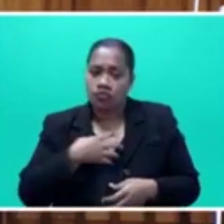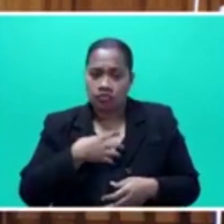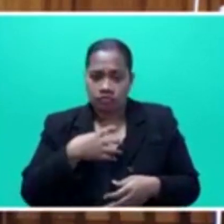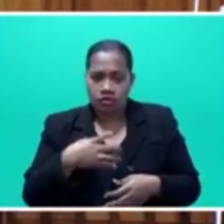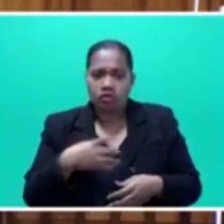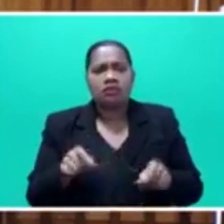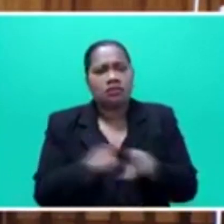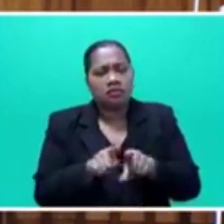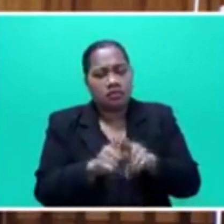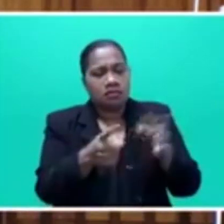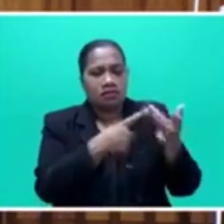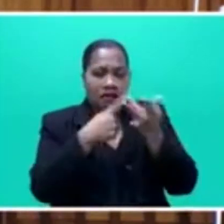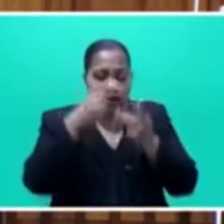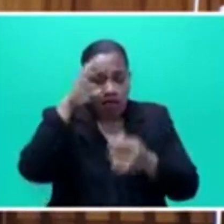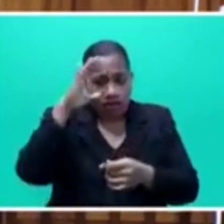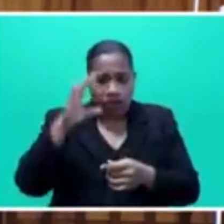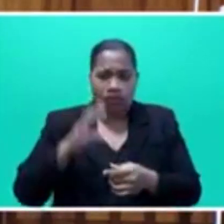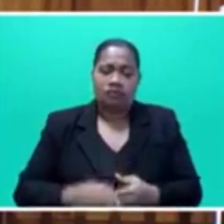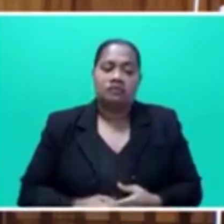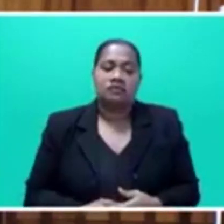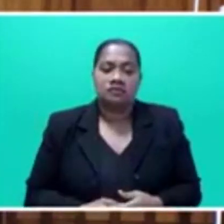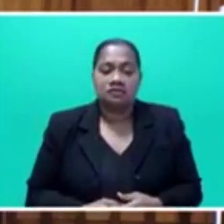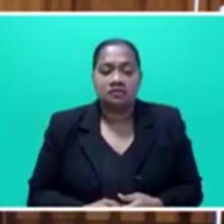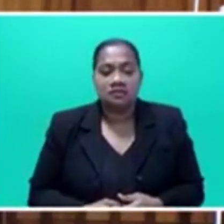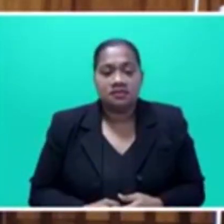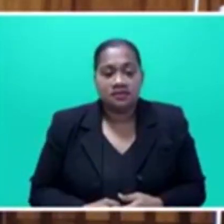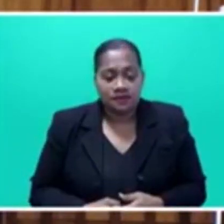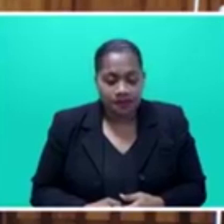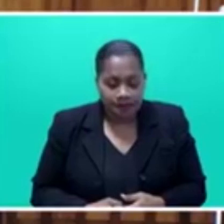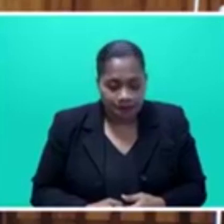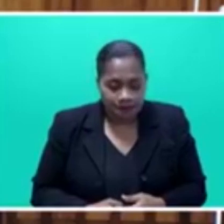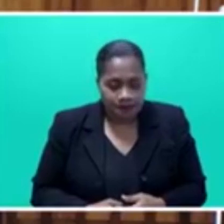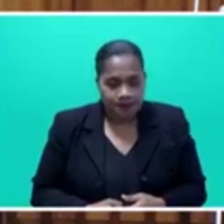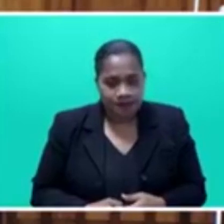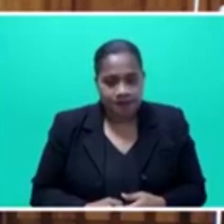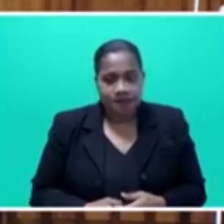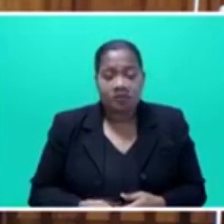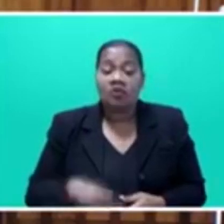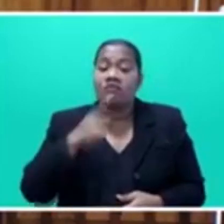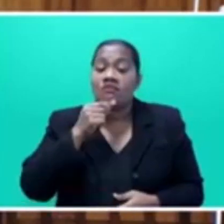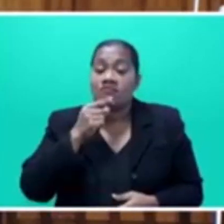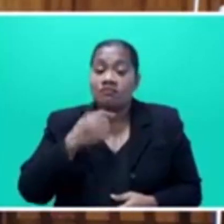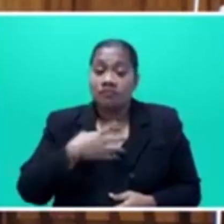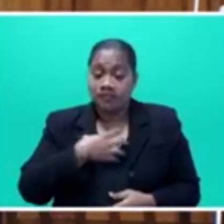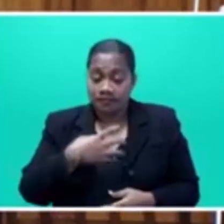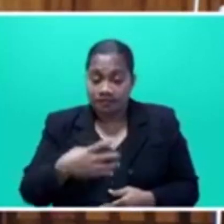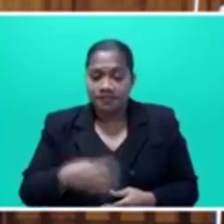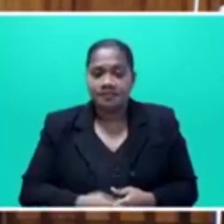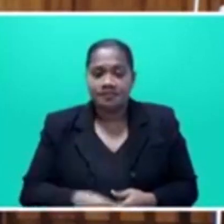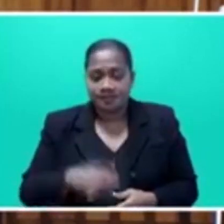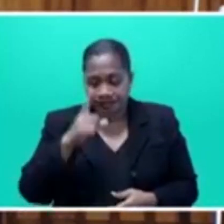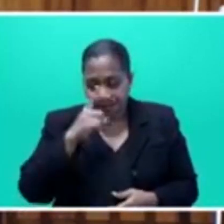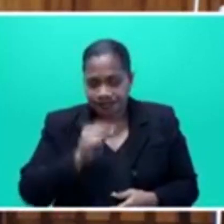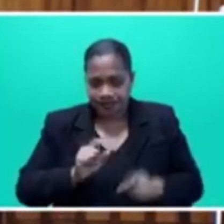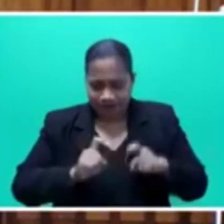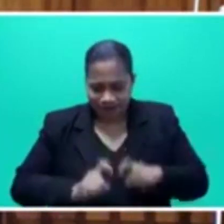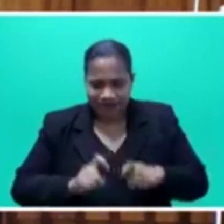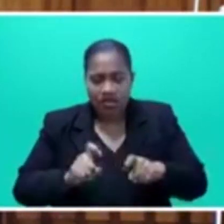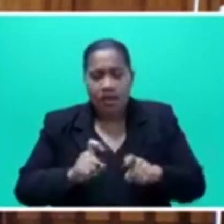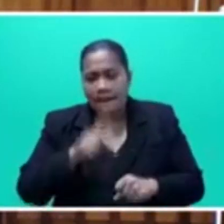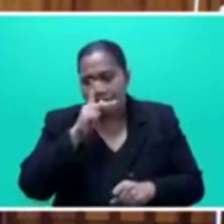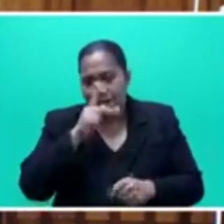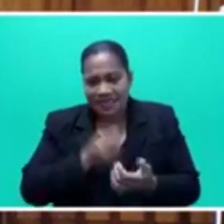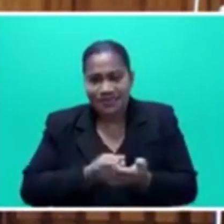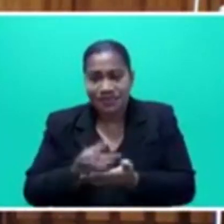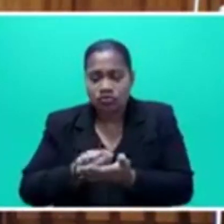other countries. Some of them, of course, engaged in quantitative easing. We had to borrow more to sustain public expenditure, to ensure